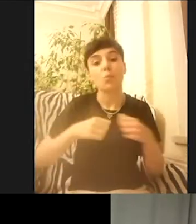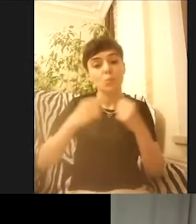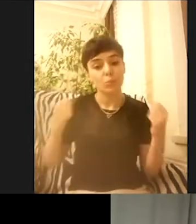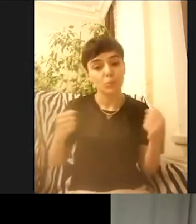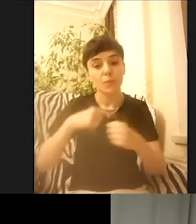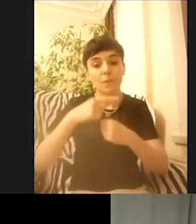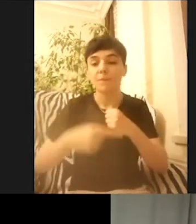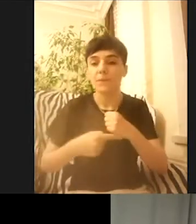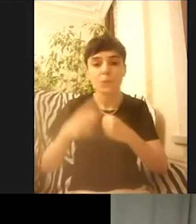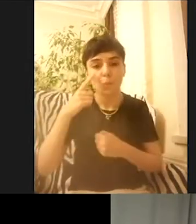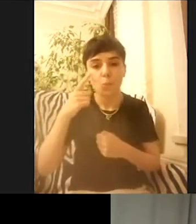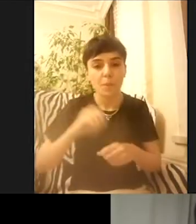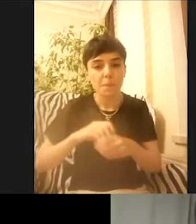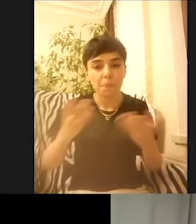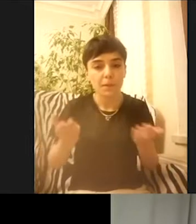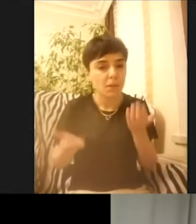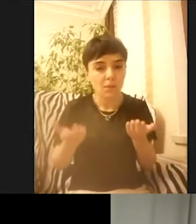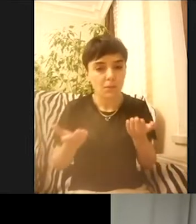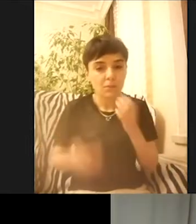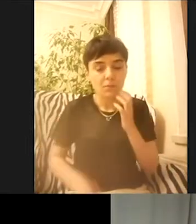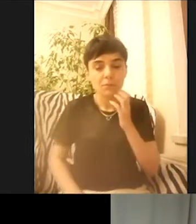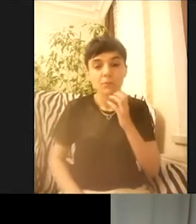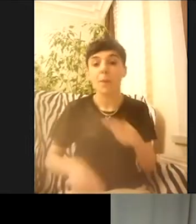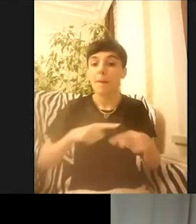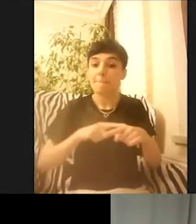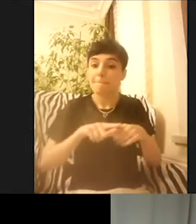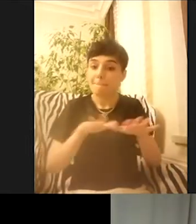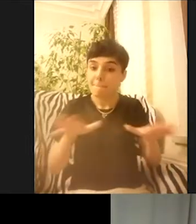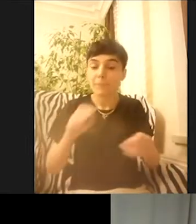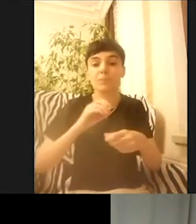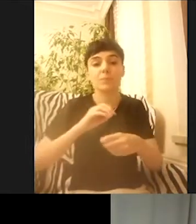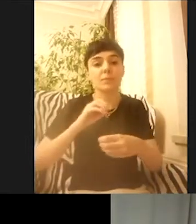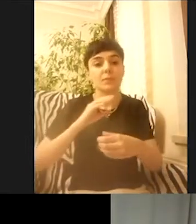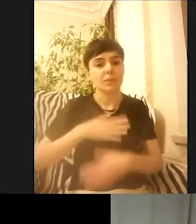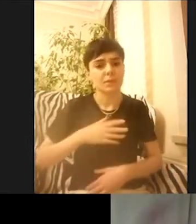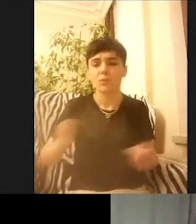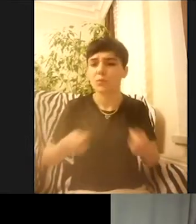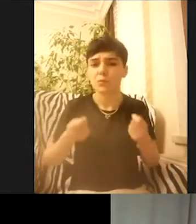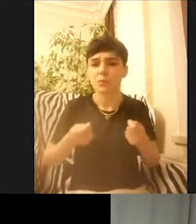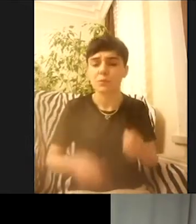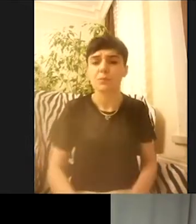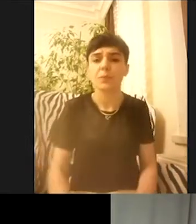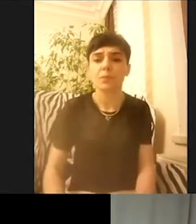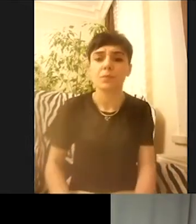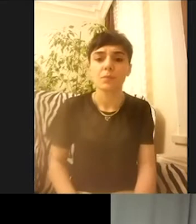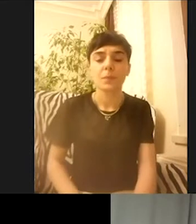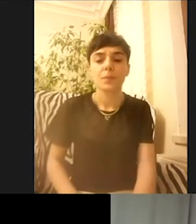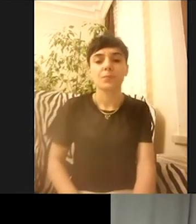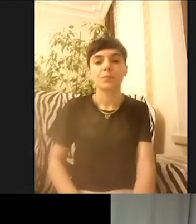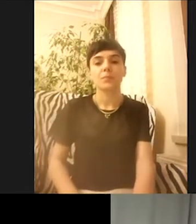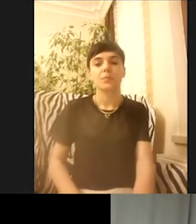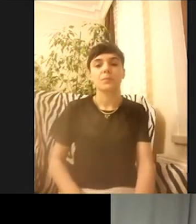With the collaboration with Balkan Pride, or in the region, between the Middle East and Balkan, as a candidate member of the European